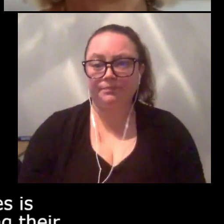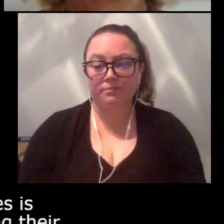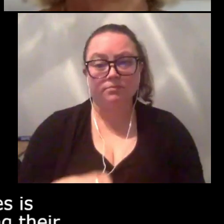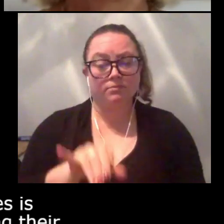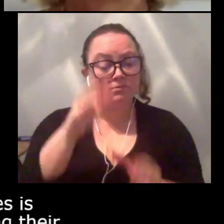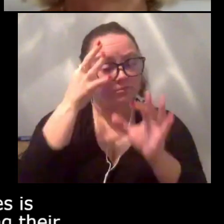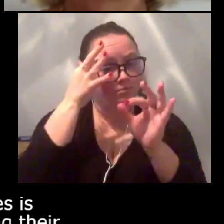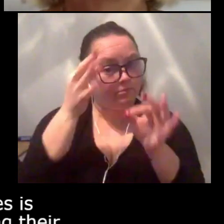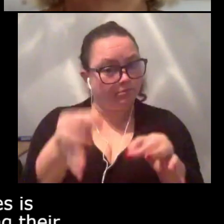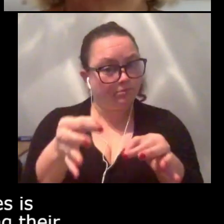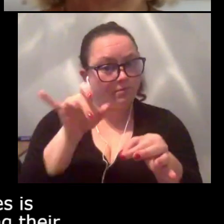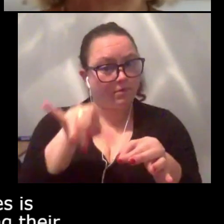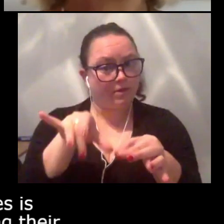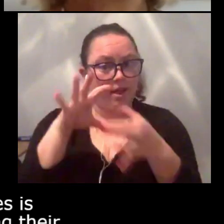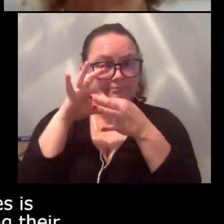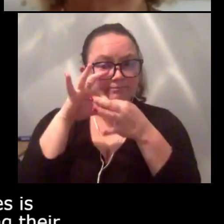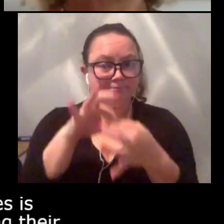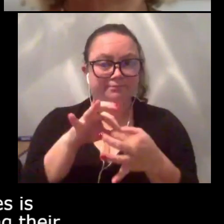to